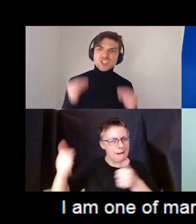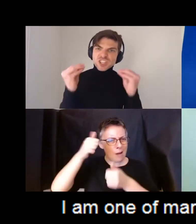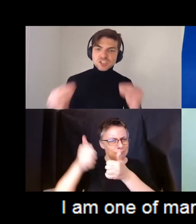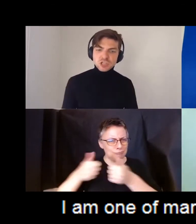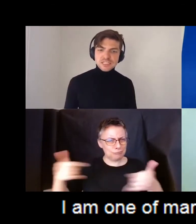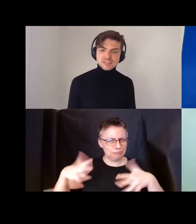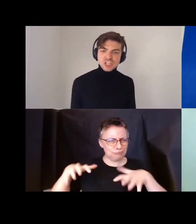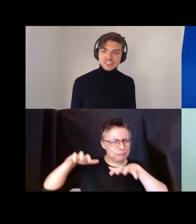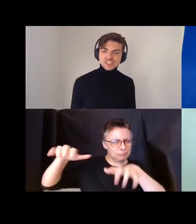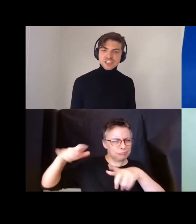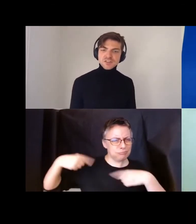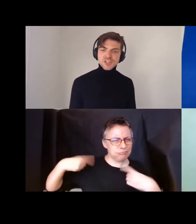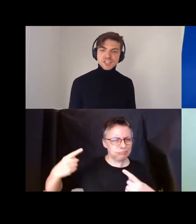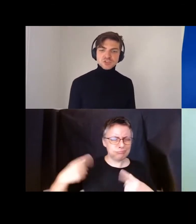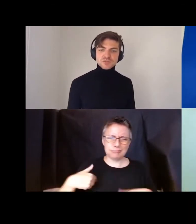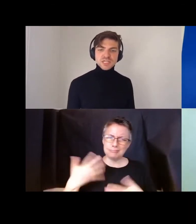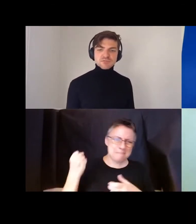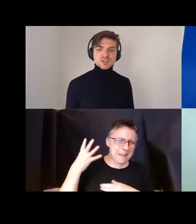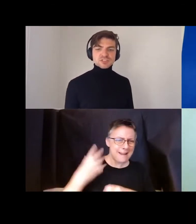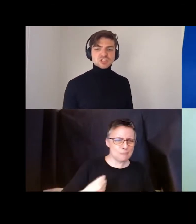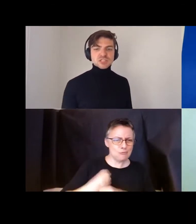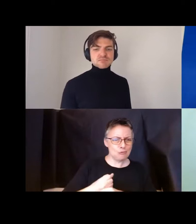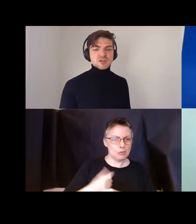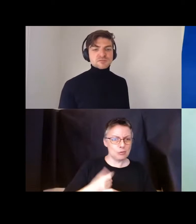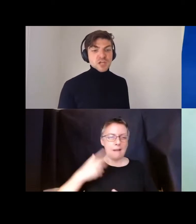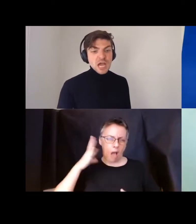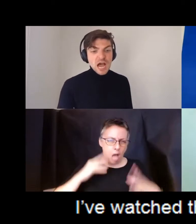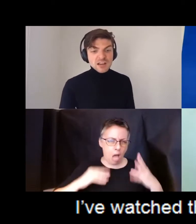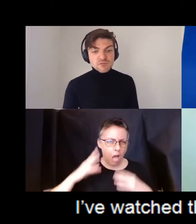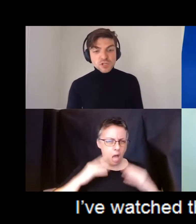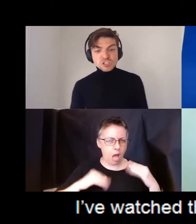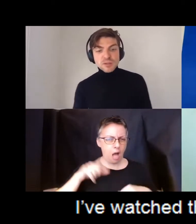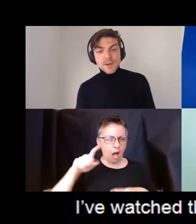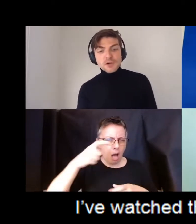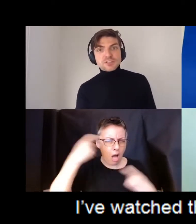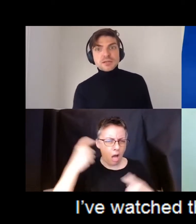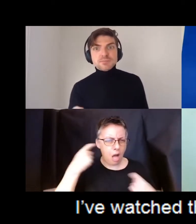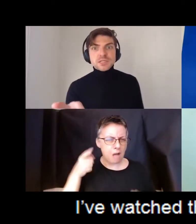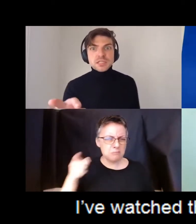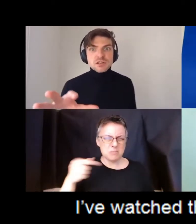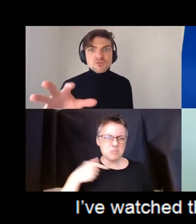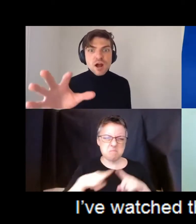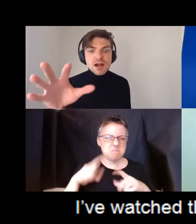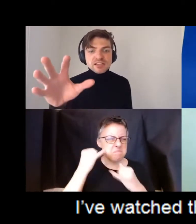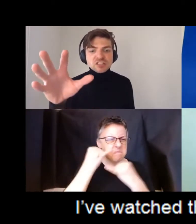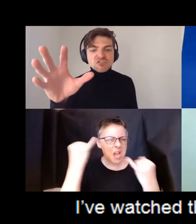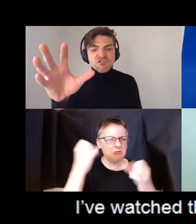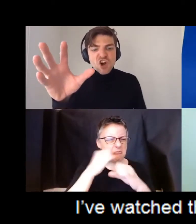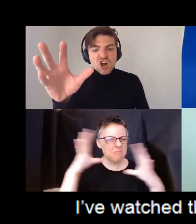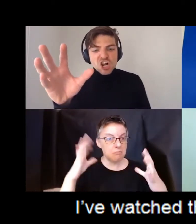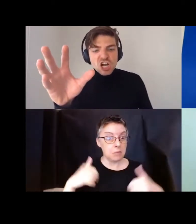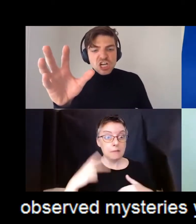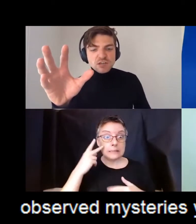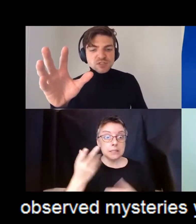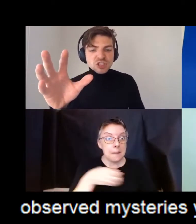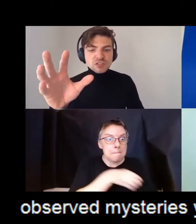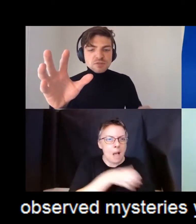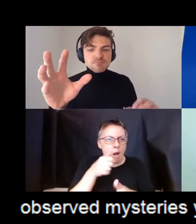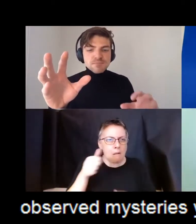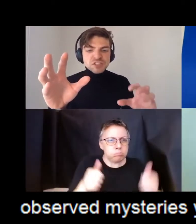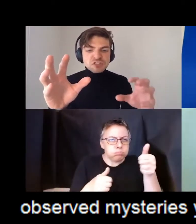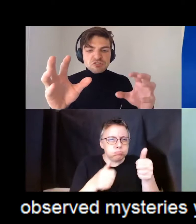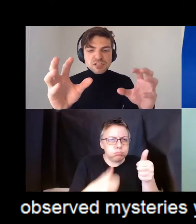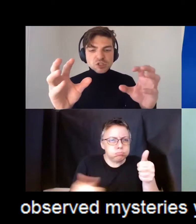for centuries, seen things you'd never even dream of. I've watched the powers that be rise and fall,